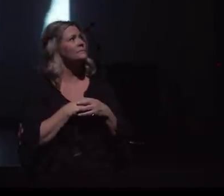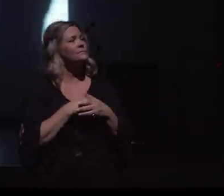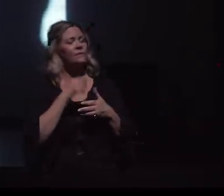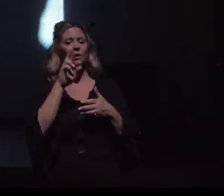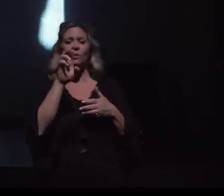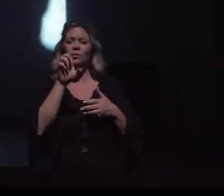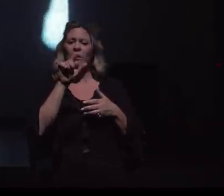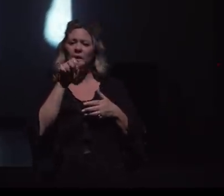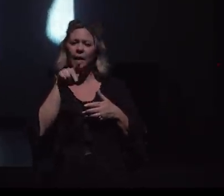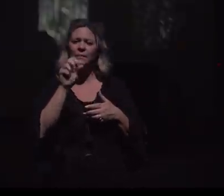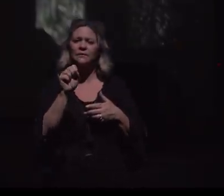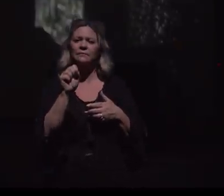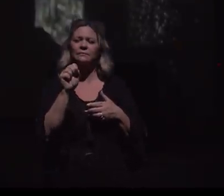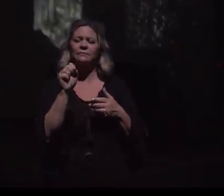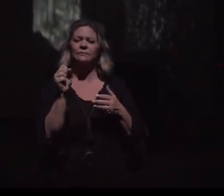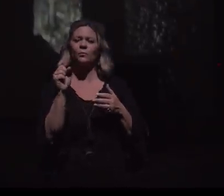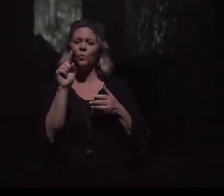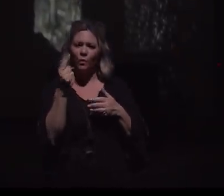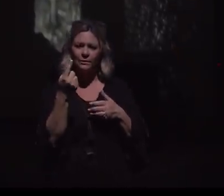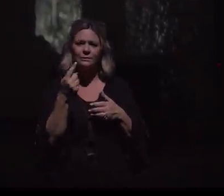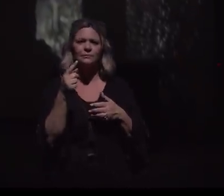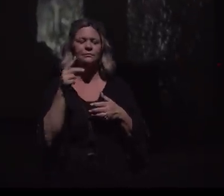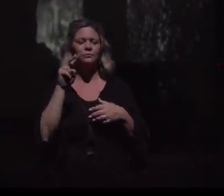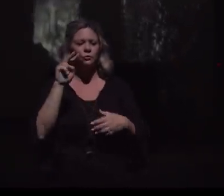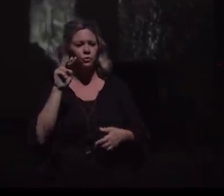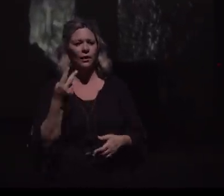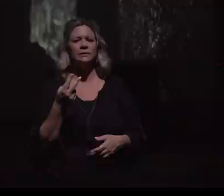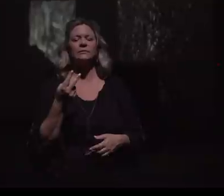Relapse once. Relapsed twice,